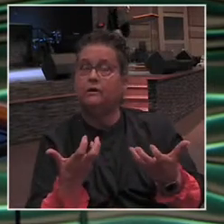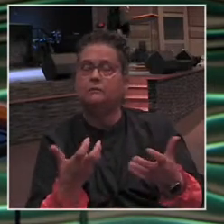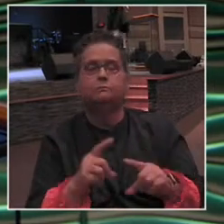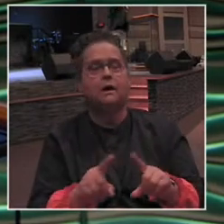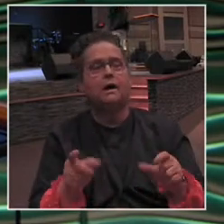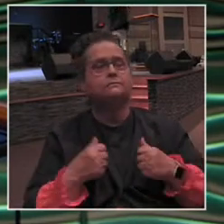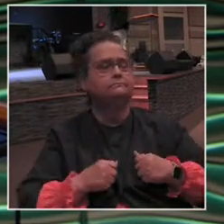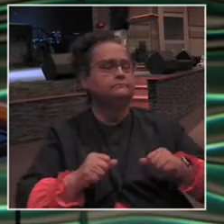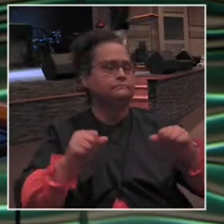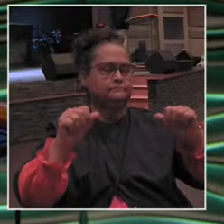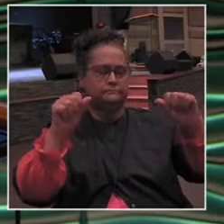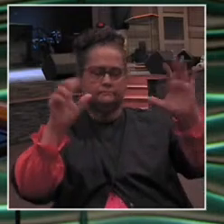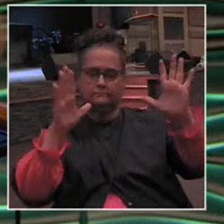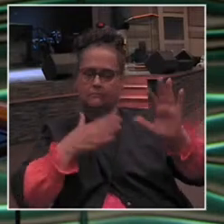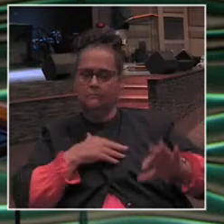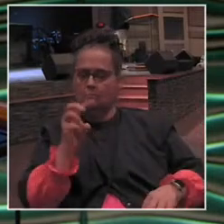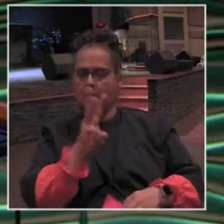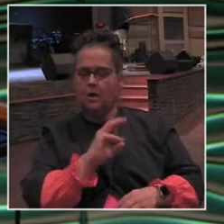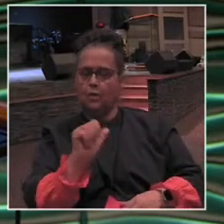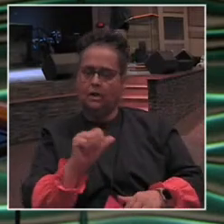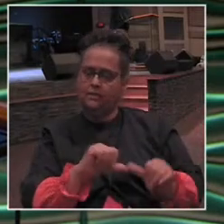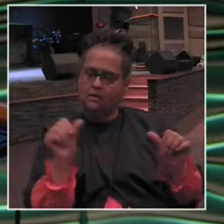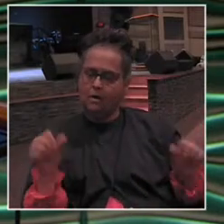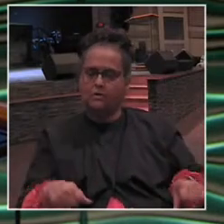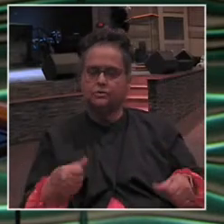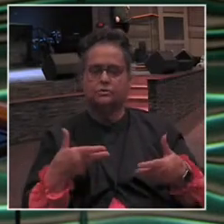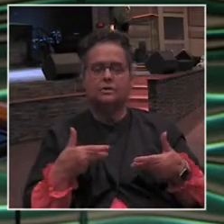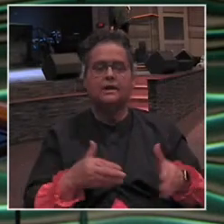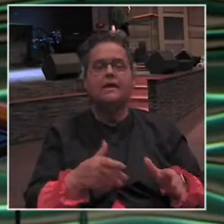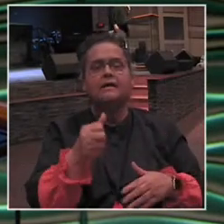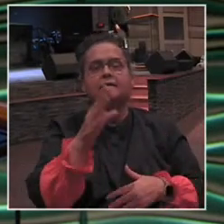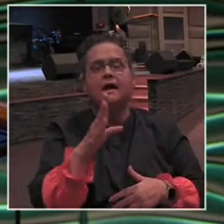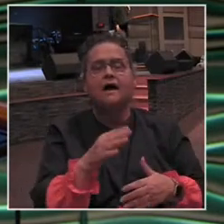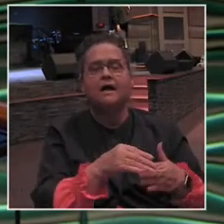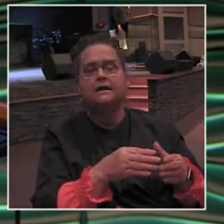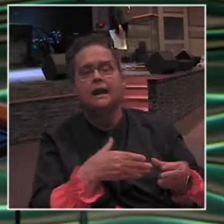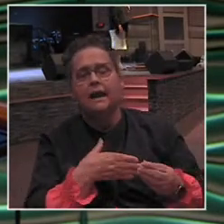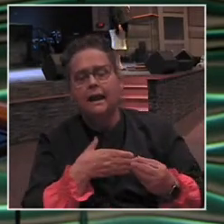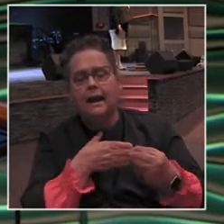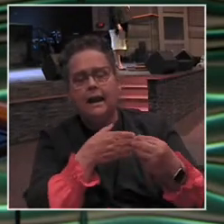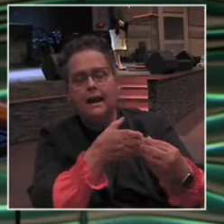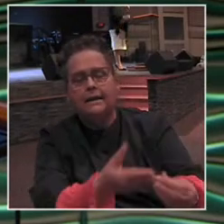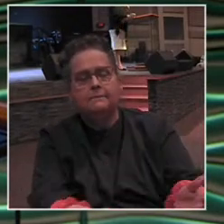just sacrifice my will back on the altar and let him steer again.